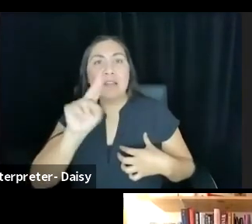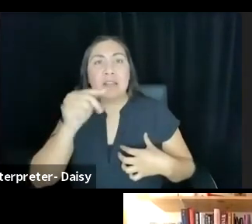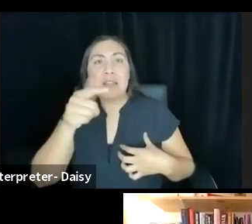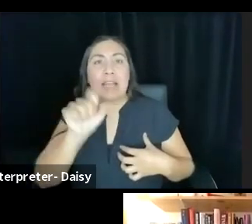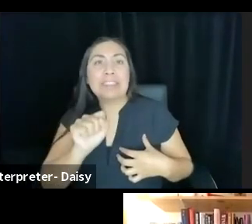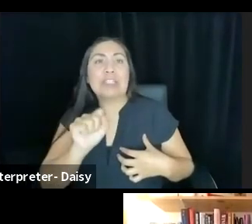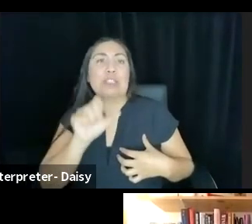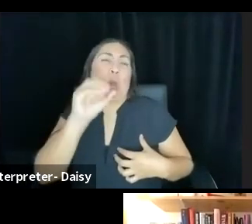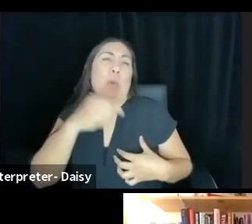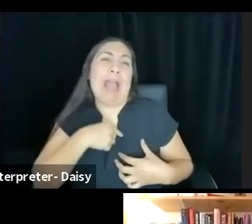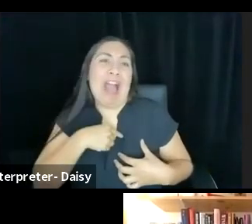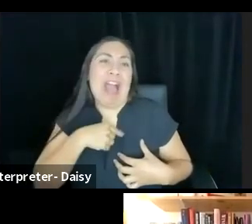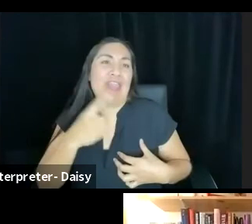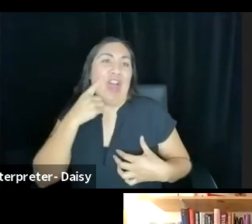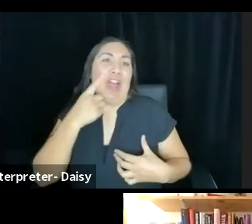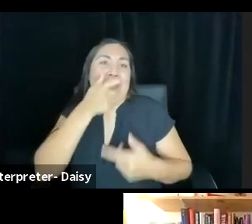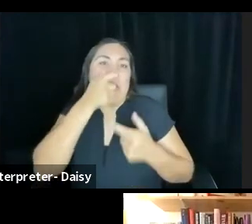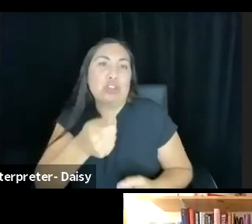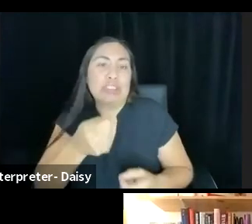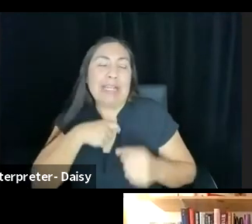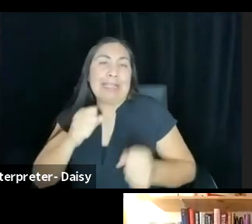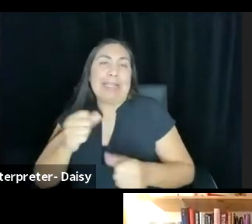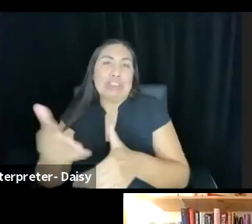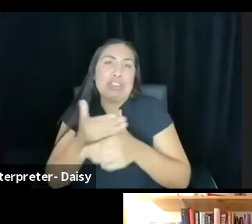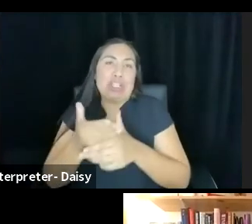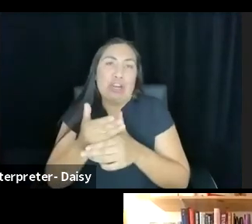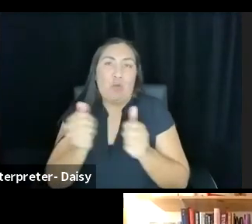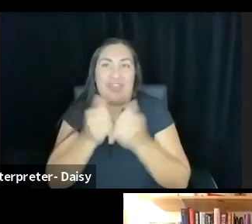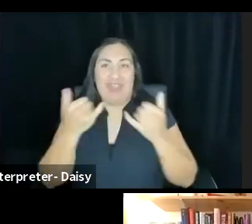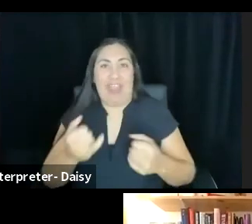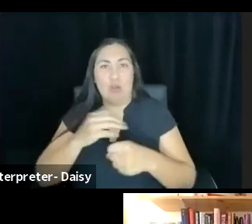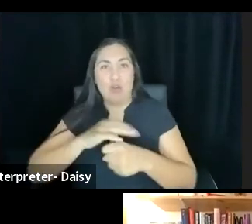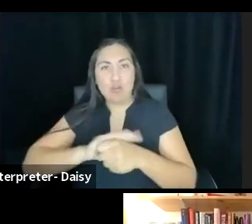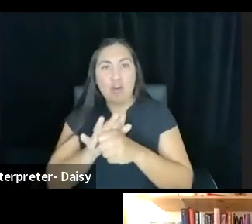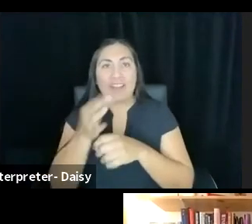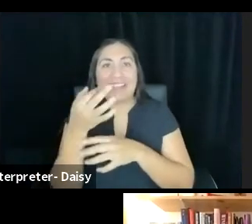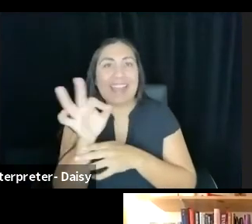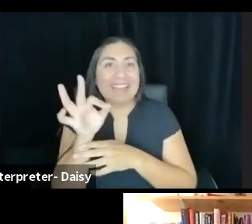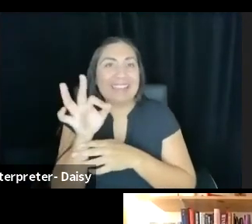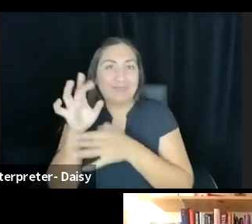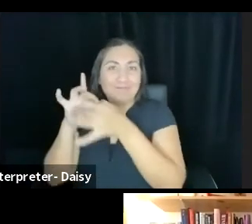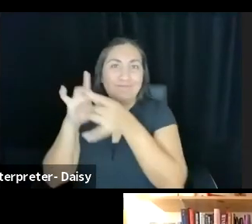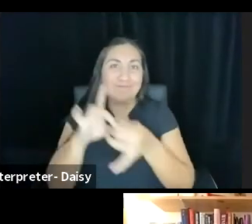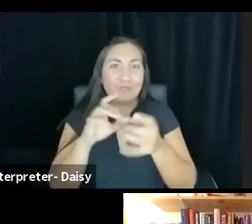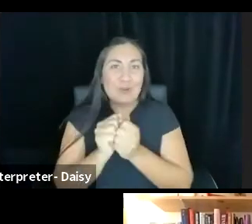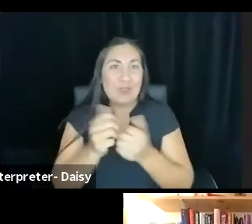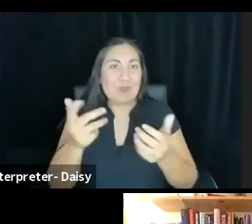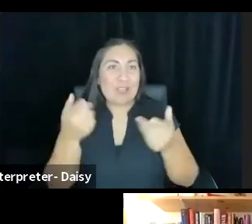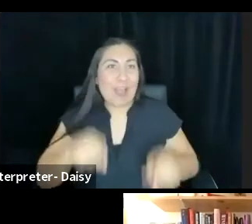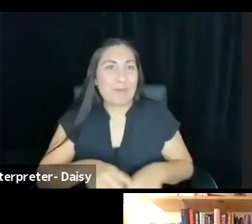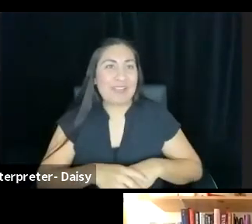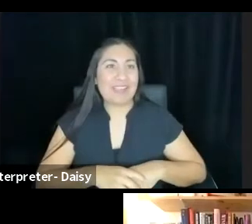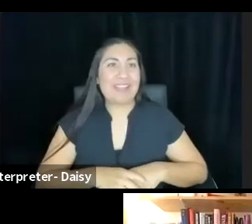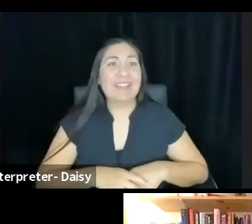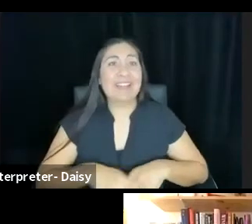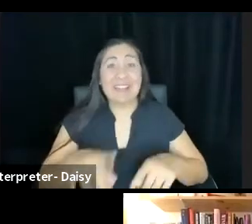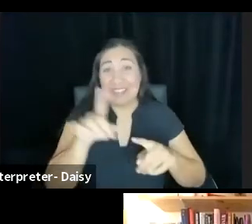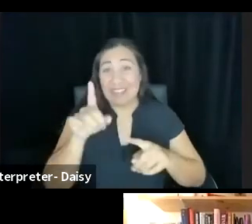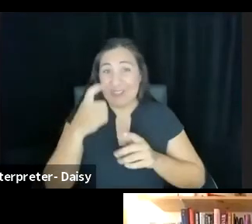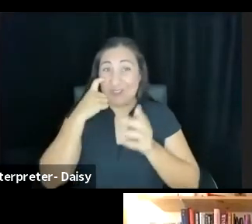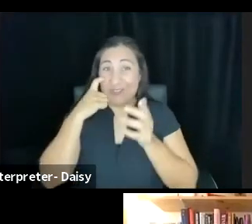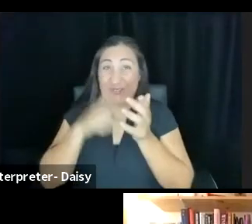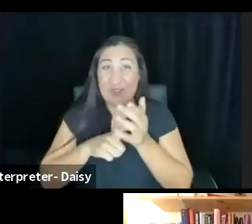COVID-19. So it seems to go in alignment with what you're talking about. Wow, and did you notice how, as I was saying, my whole chest got tight and my